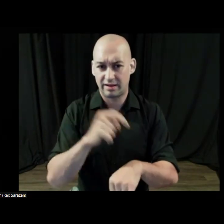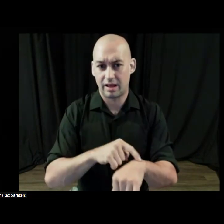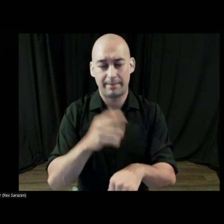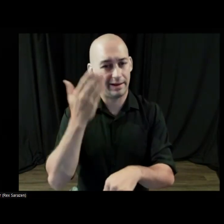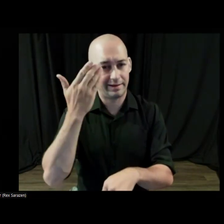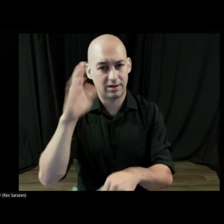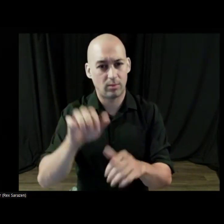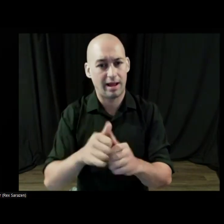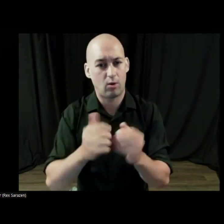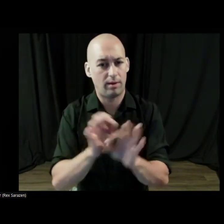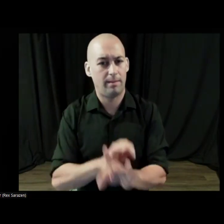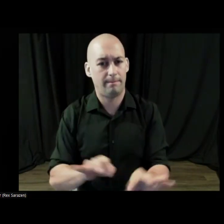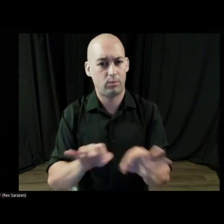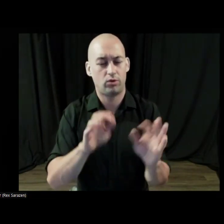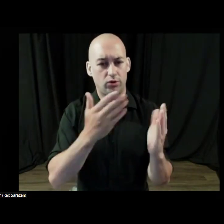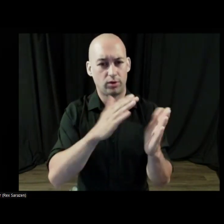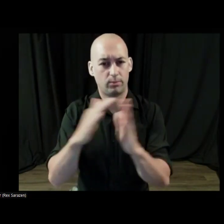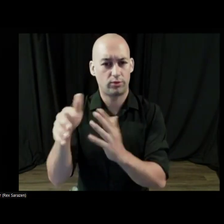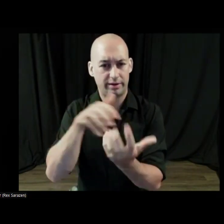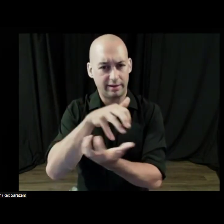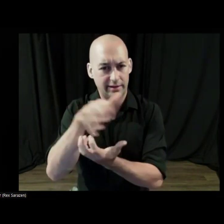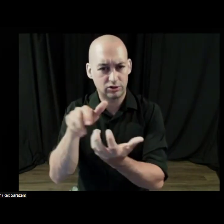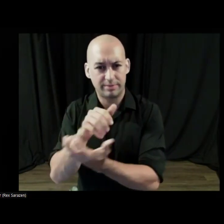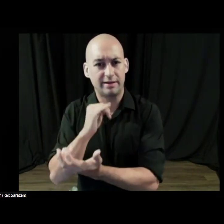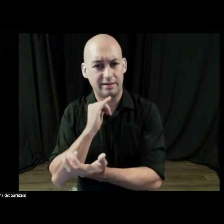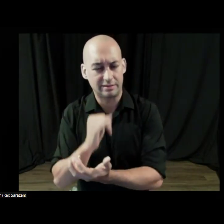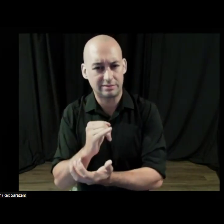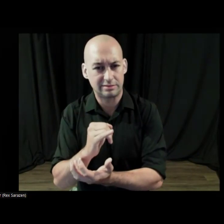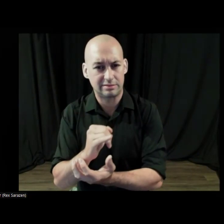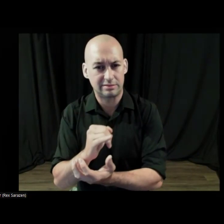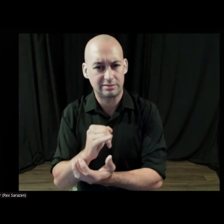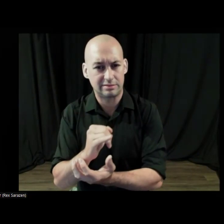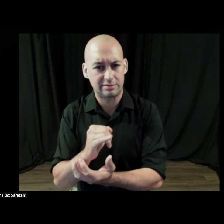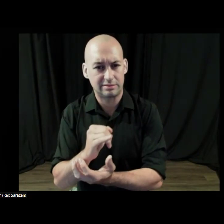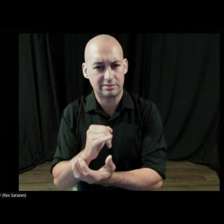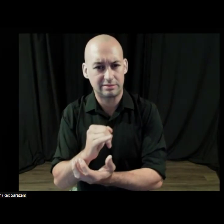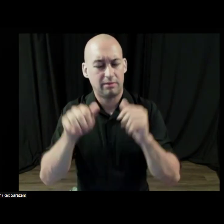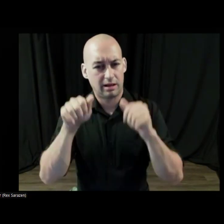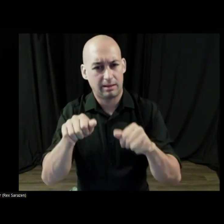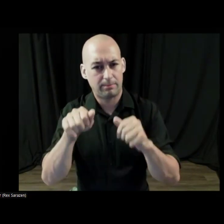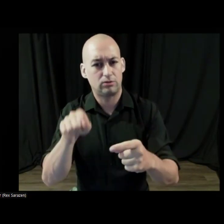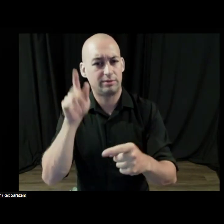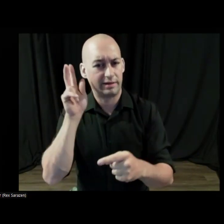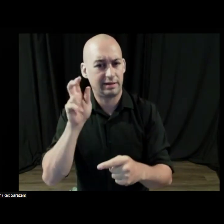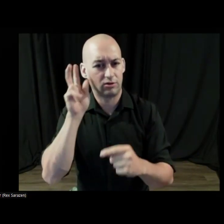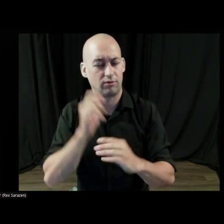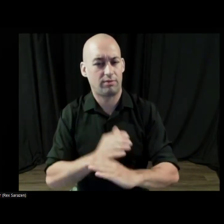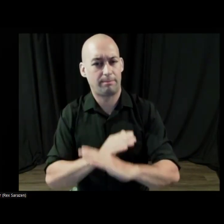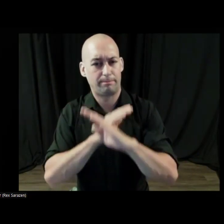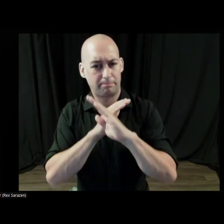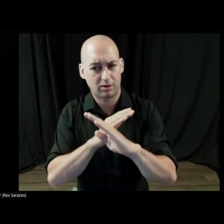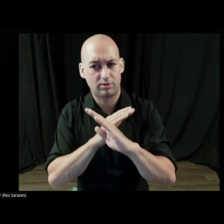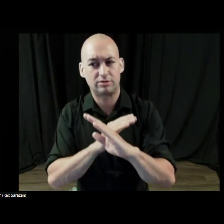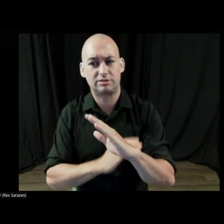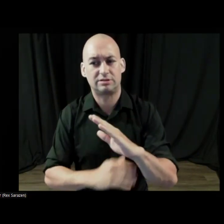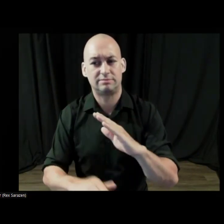engagement was in terms of just being able to hear the barriers and, lack